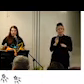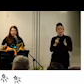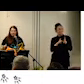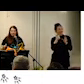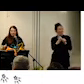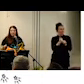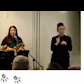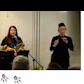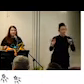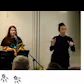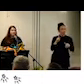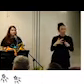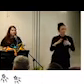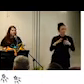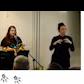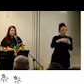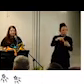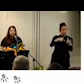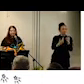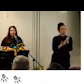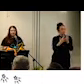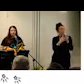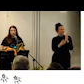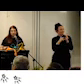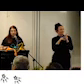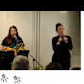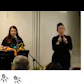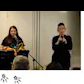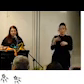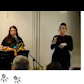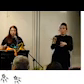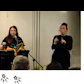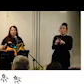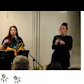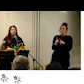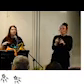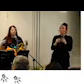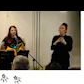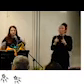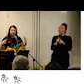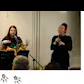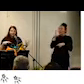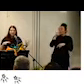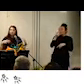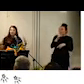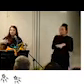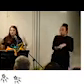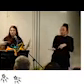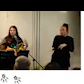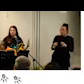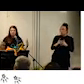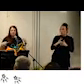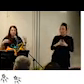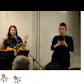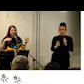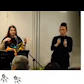wrestle. Their play is often likened to how dogs play or toddlers. And we can test whether our various genetic and